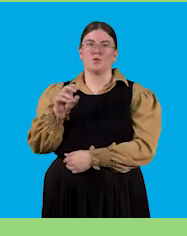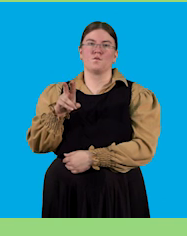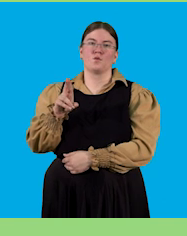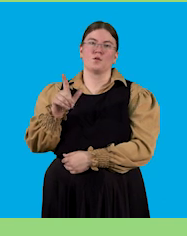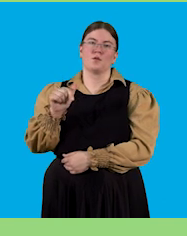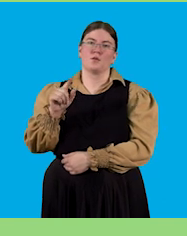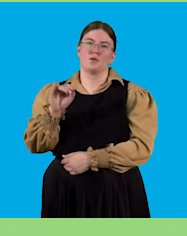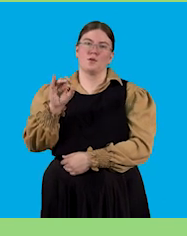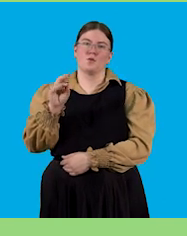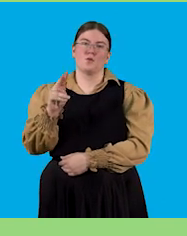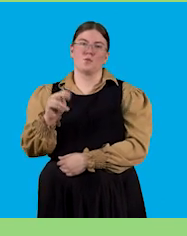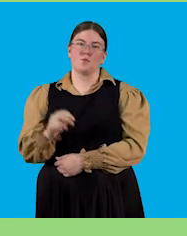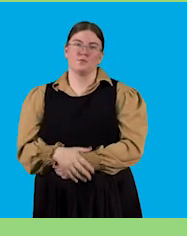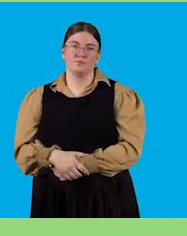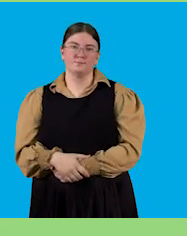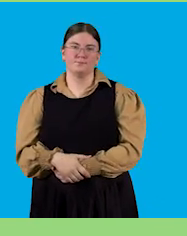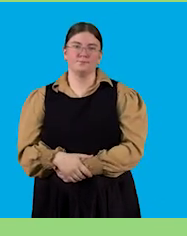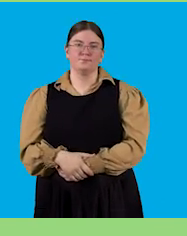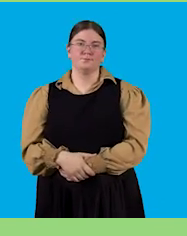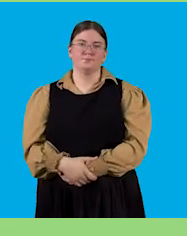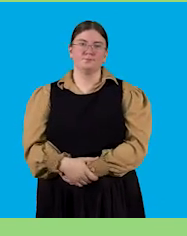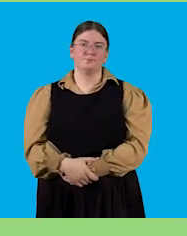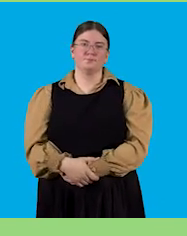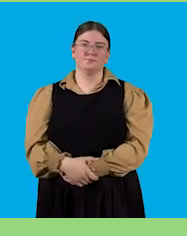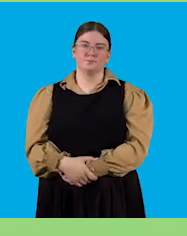And so we'll write egg cell